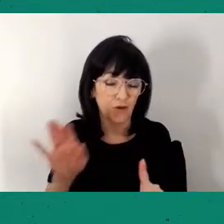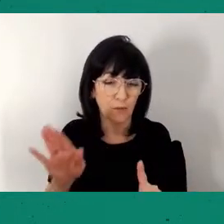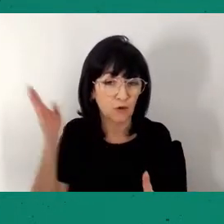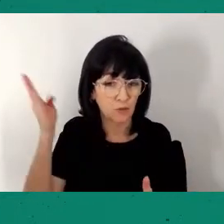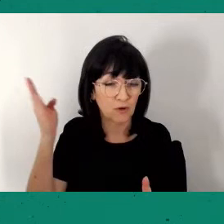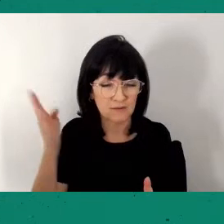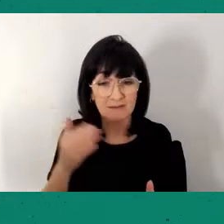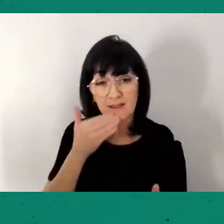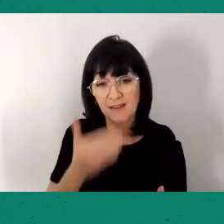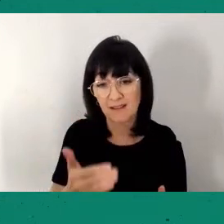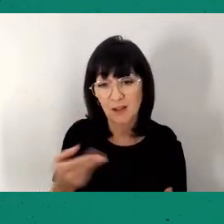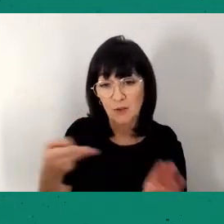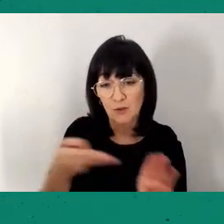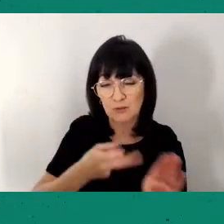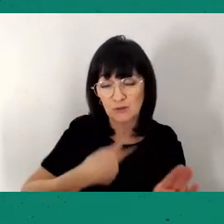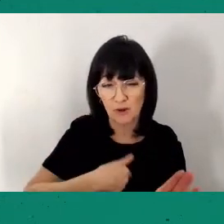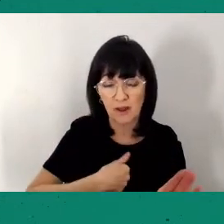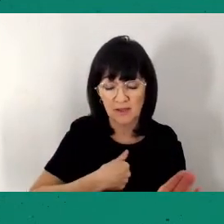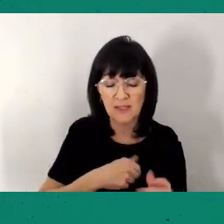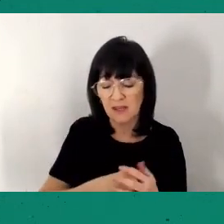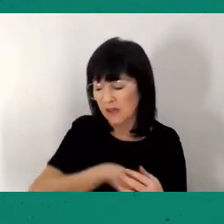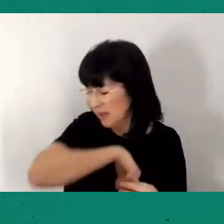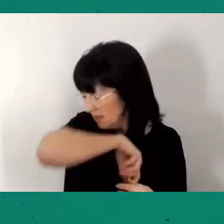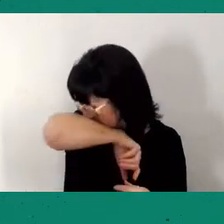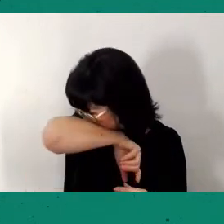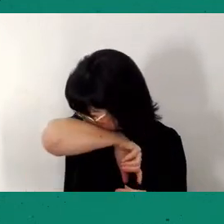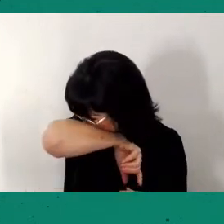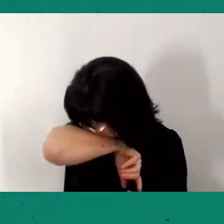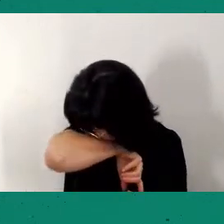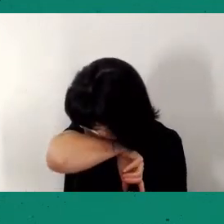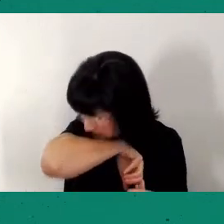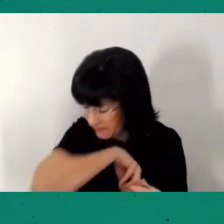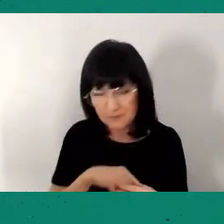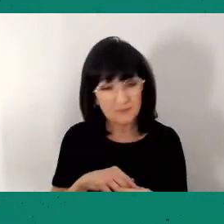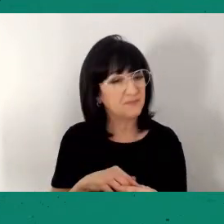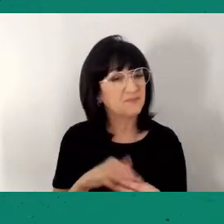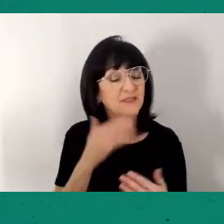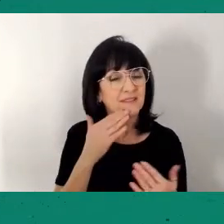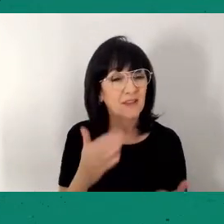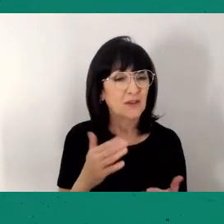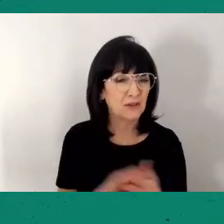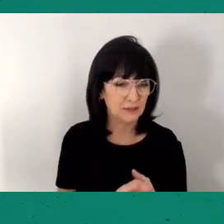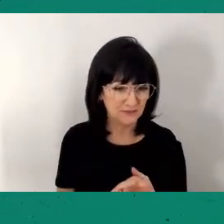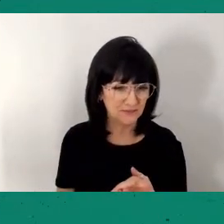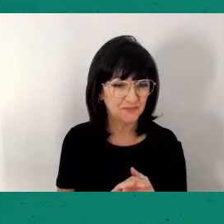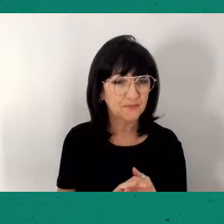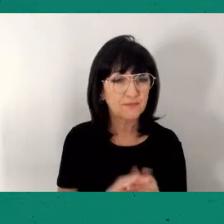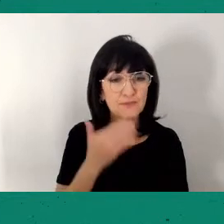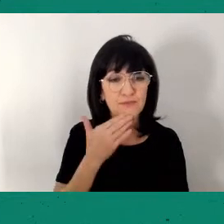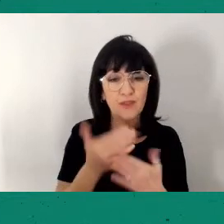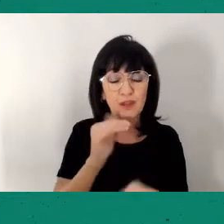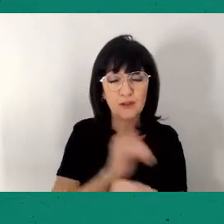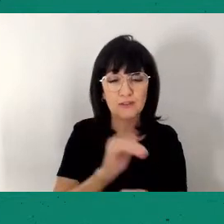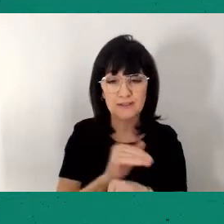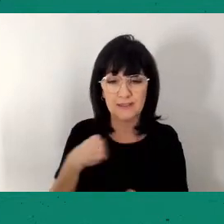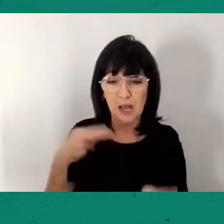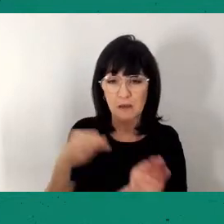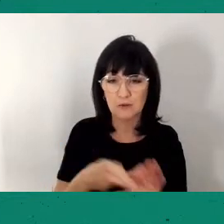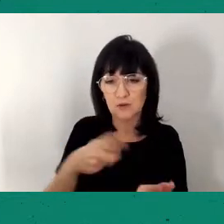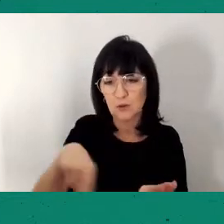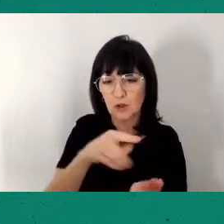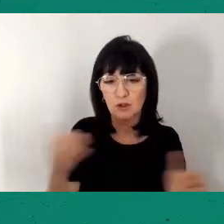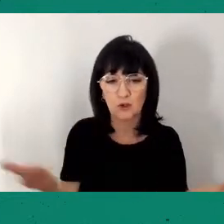Thank you. Thank you so much. Thank you. Good evening. I'm joining you this evening from Hockessin, Delaware, and I